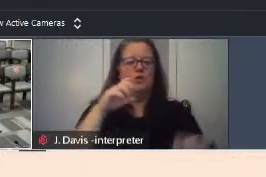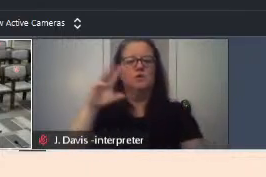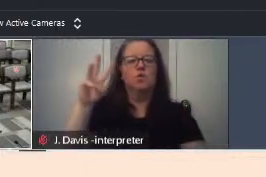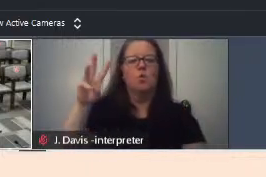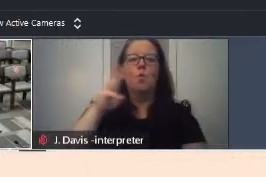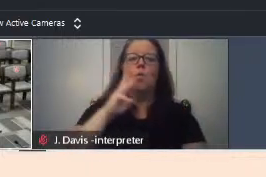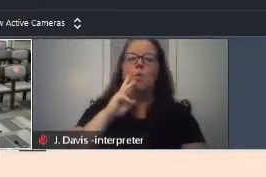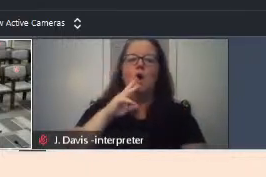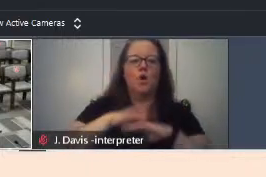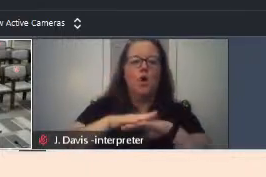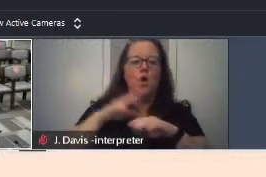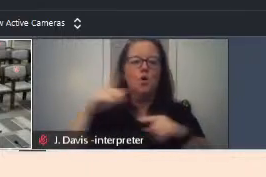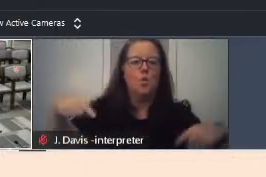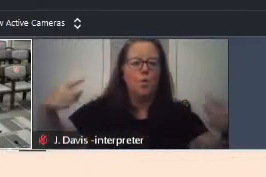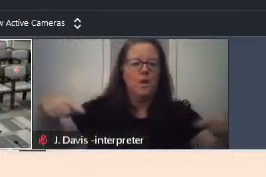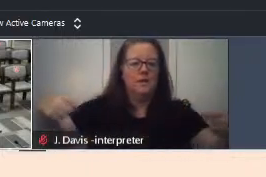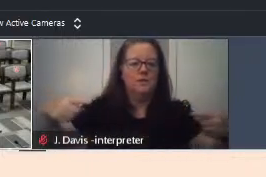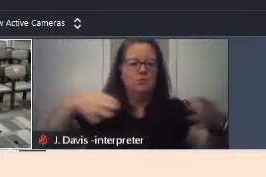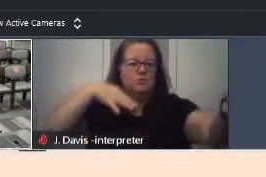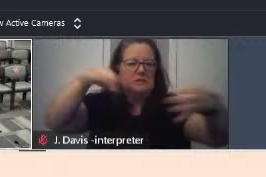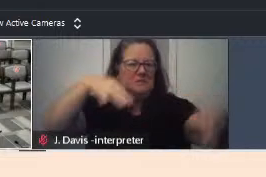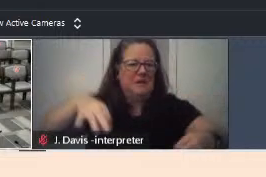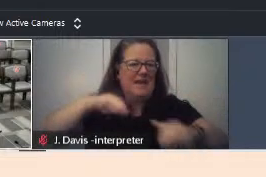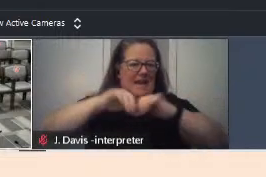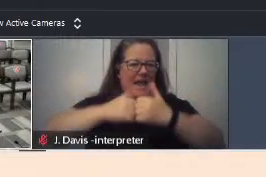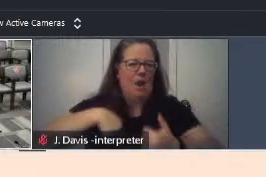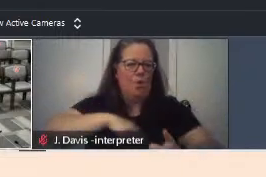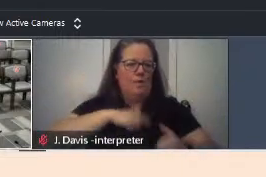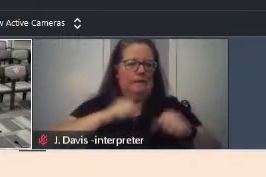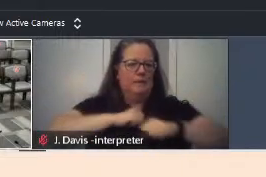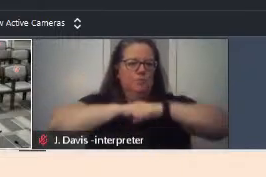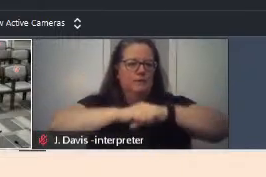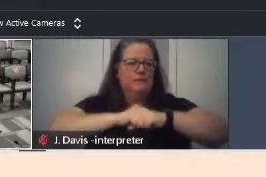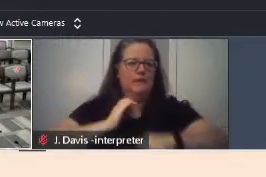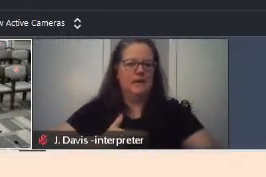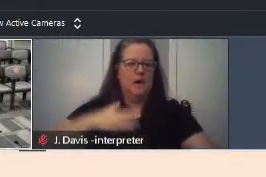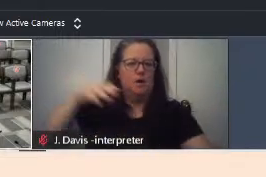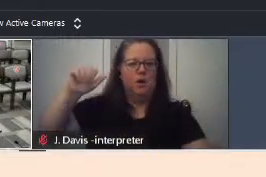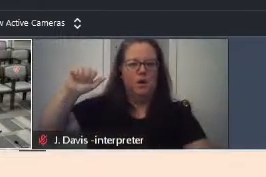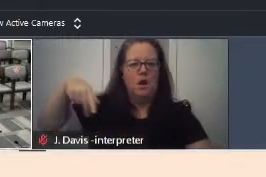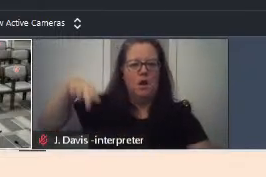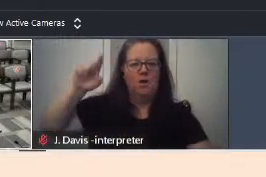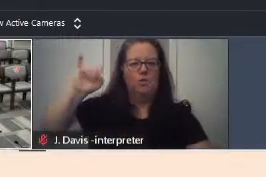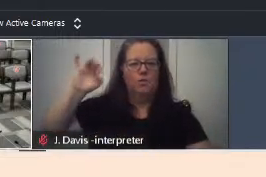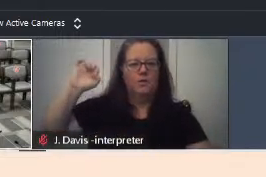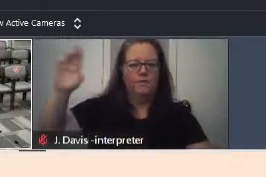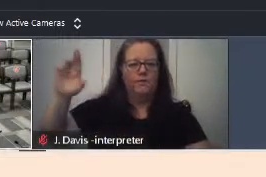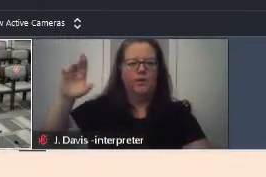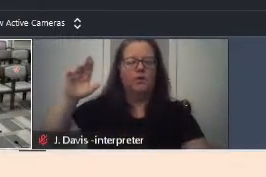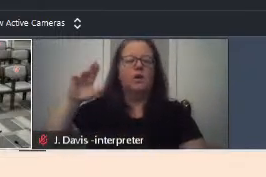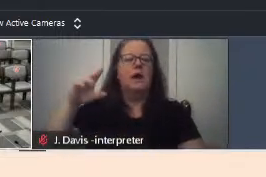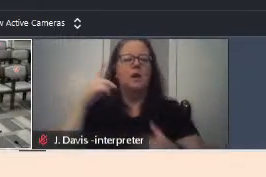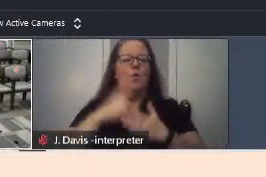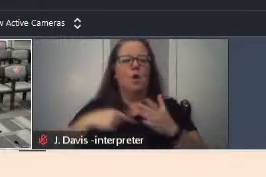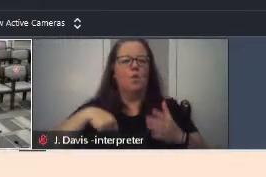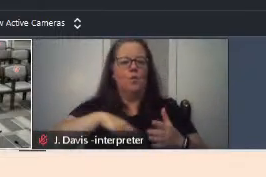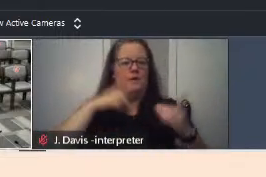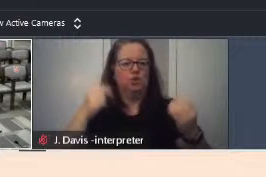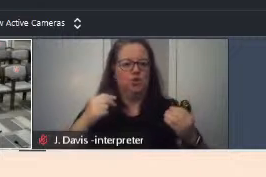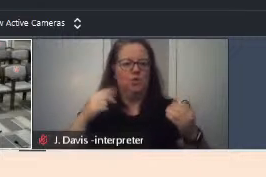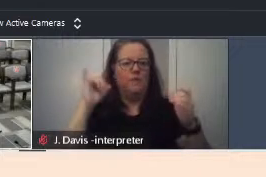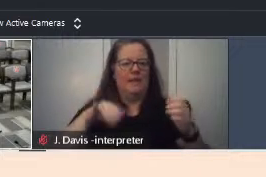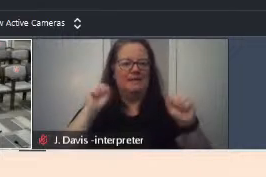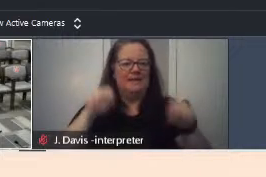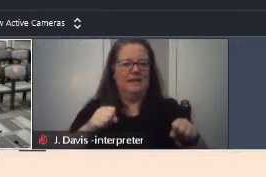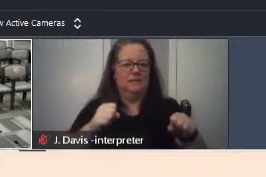public forums to explain the aquifer, explain how to protect the aquifer, and what things that you can do that could impact the aquifer and